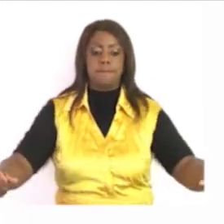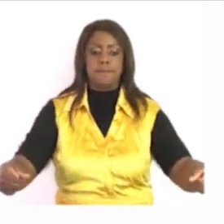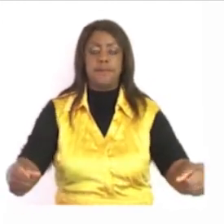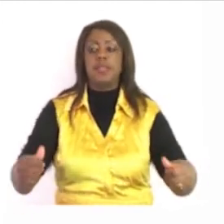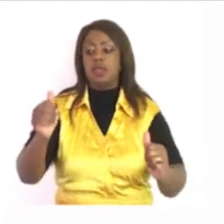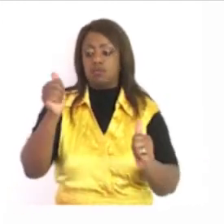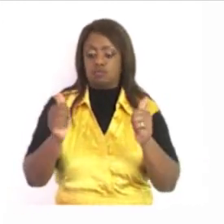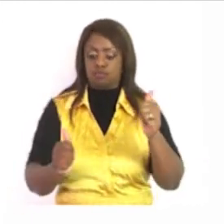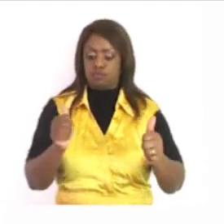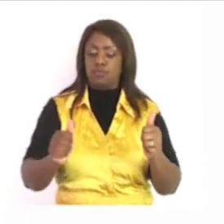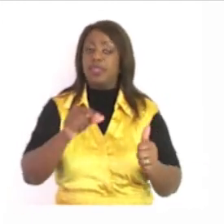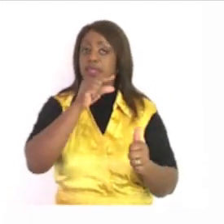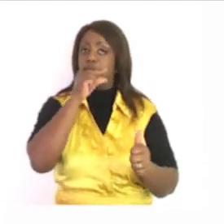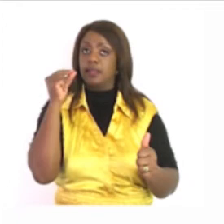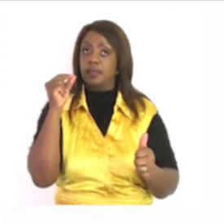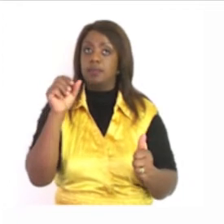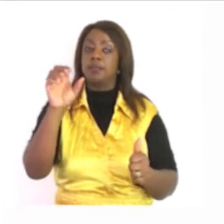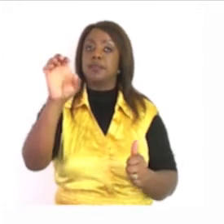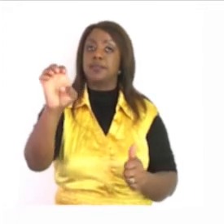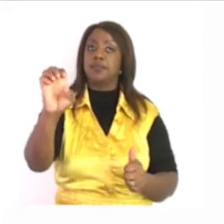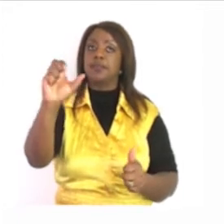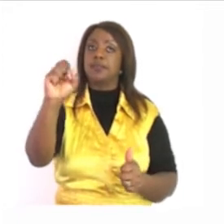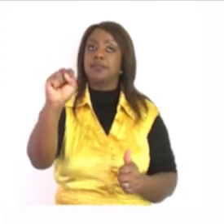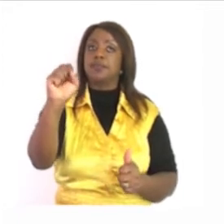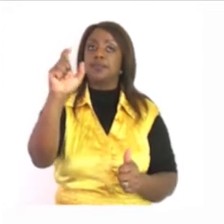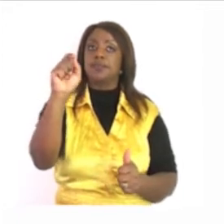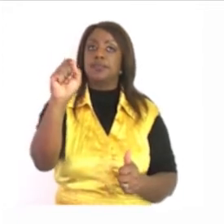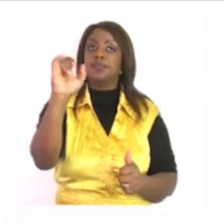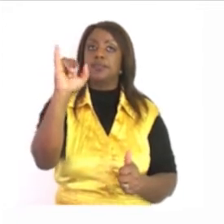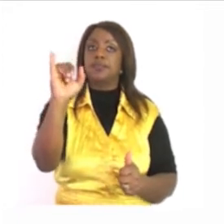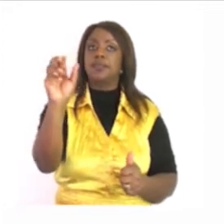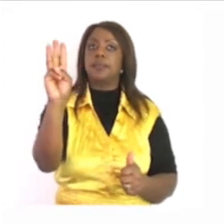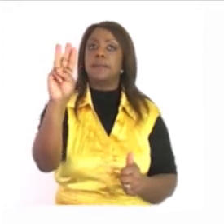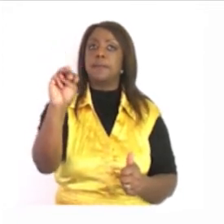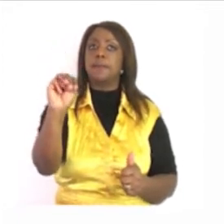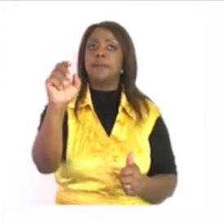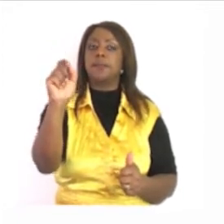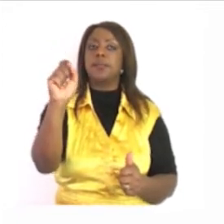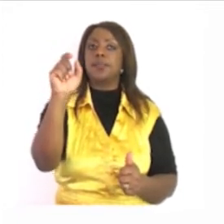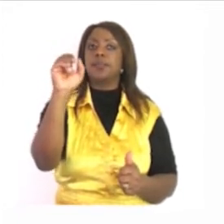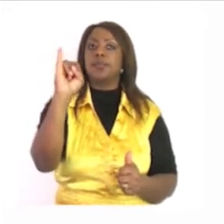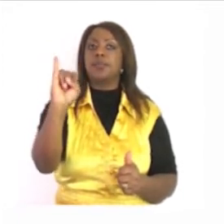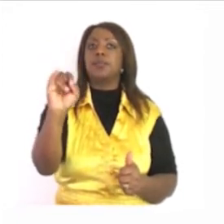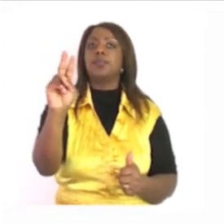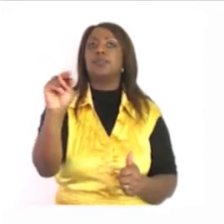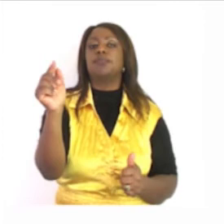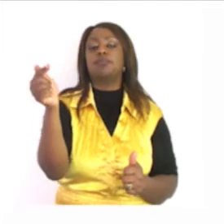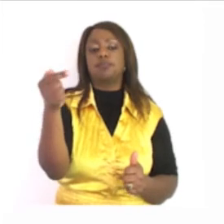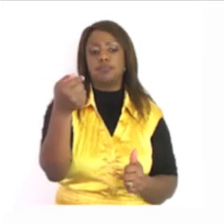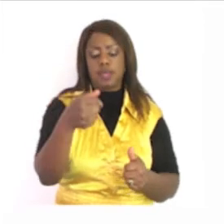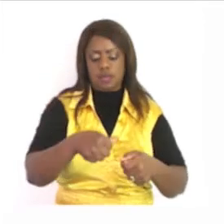estimating and measuring. So the competences there just to read through. Estimate and measure the height